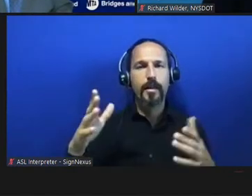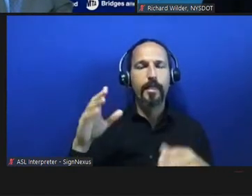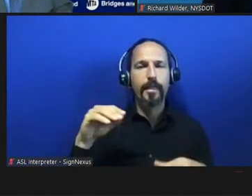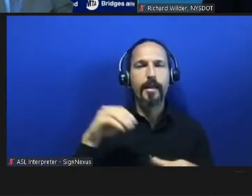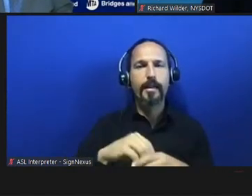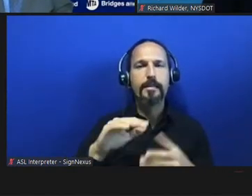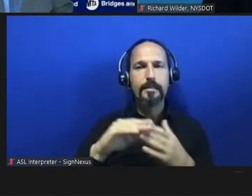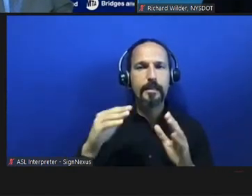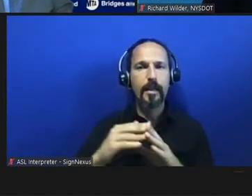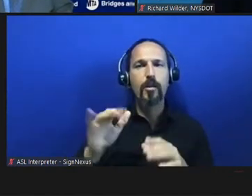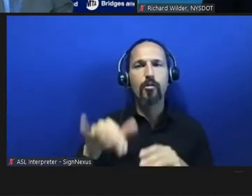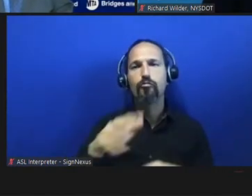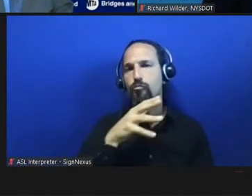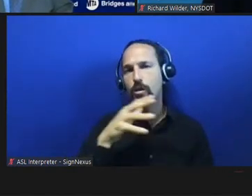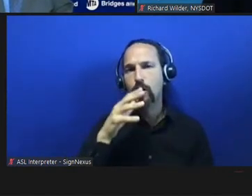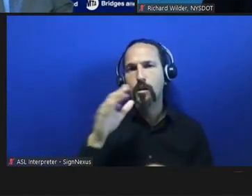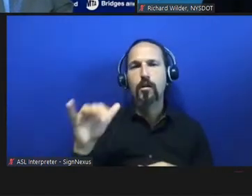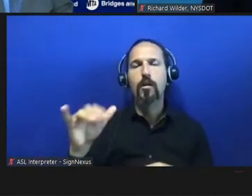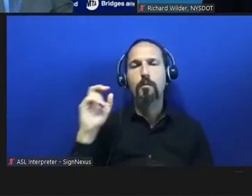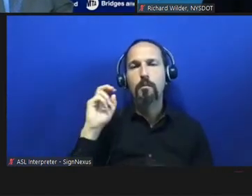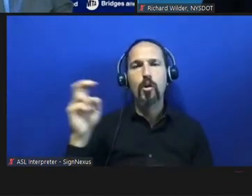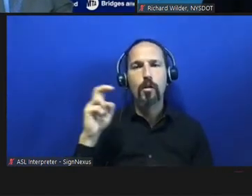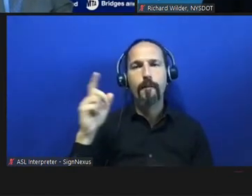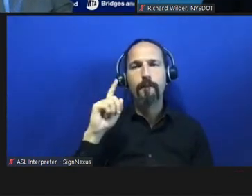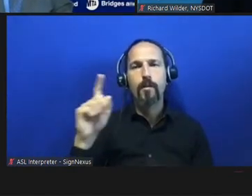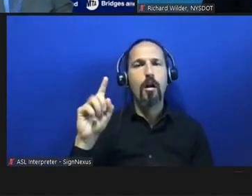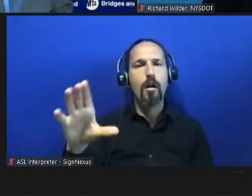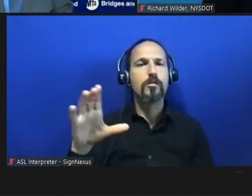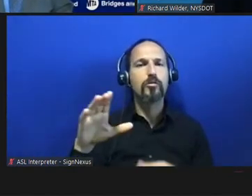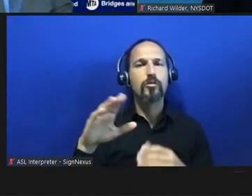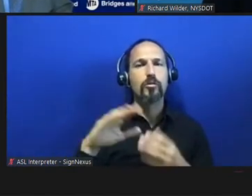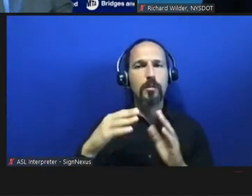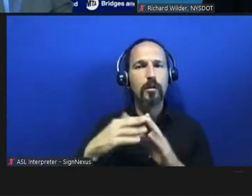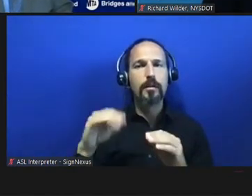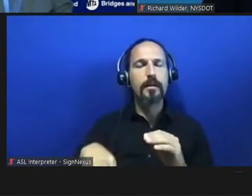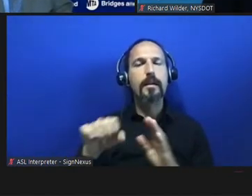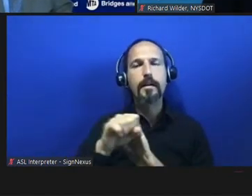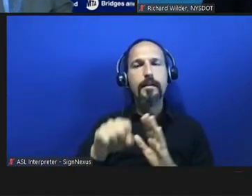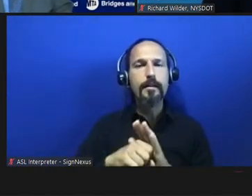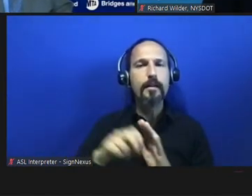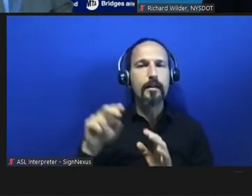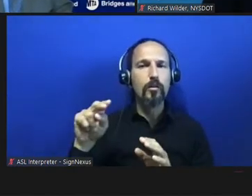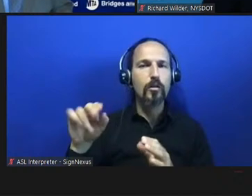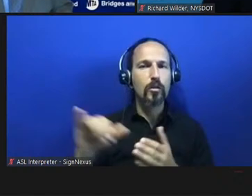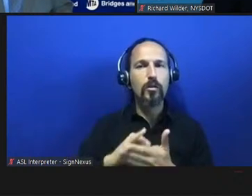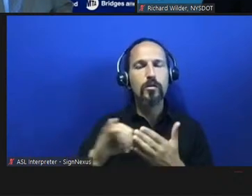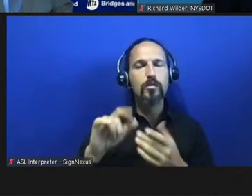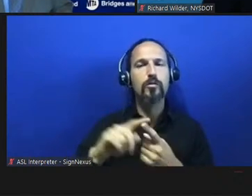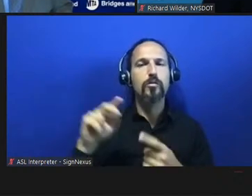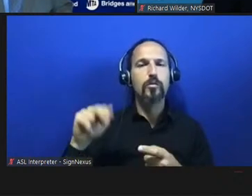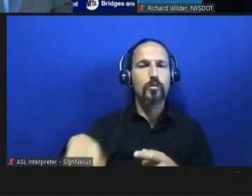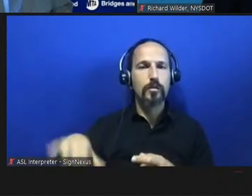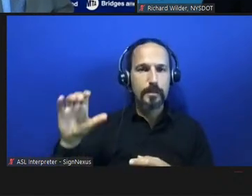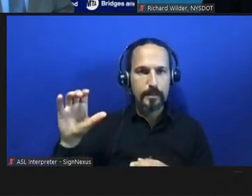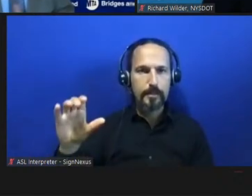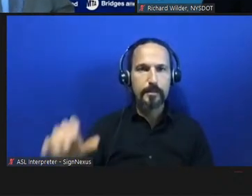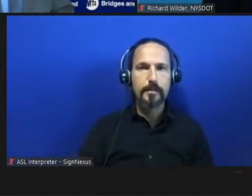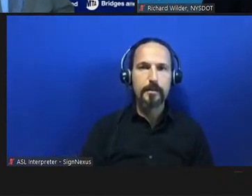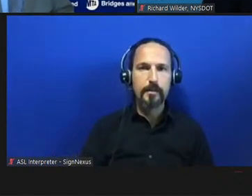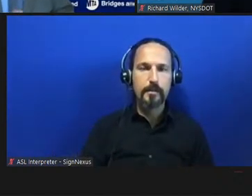rural commuter service connecting over 100 communities within the state of New York to New York City